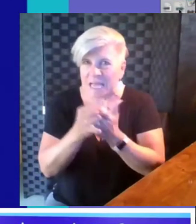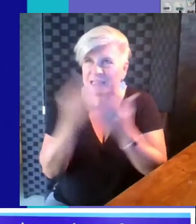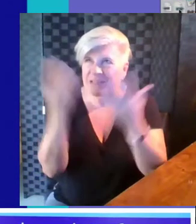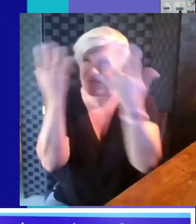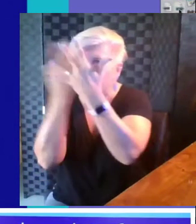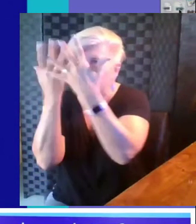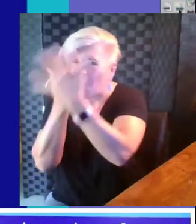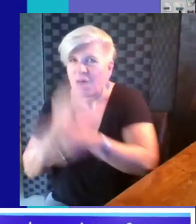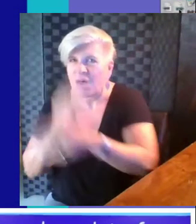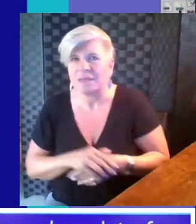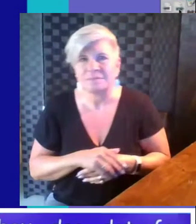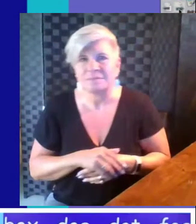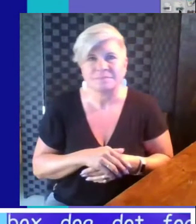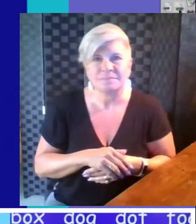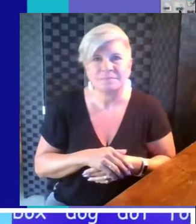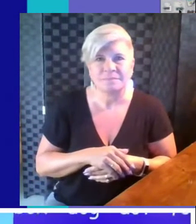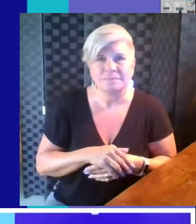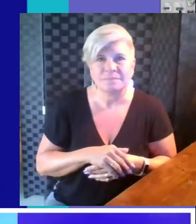dot, fog.